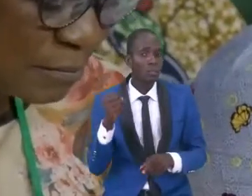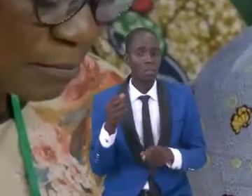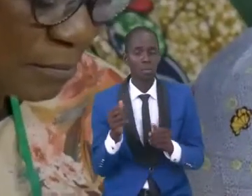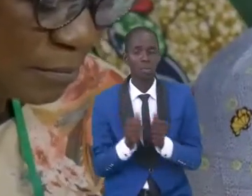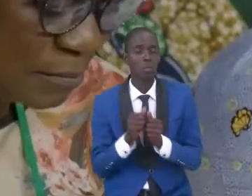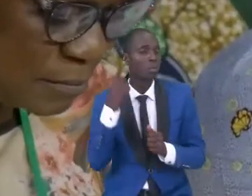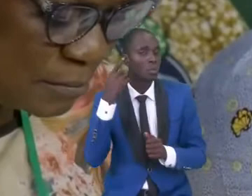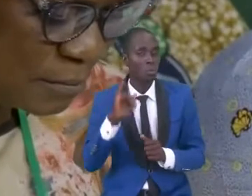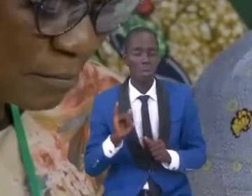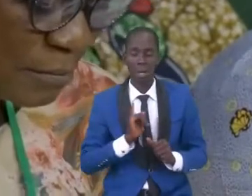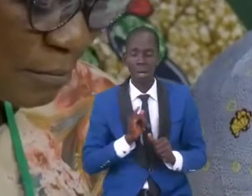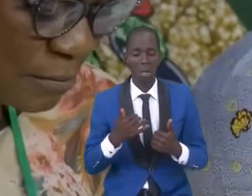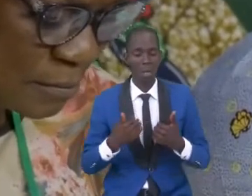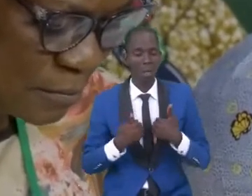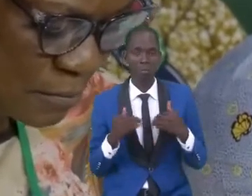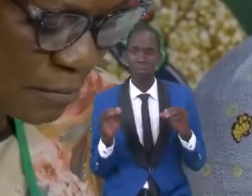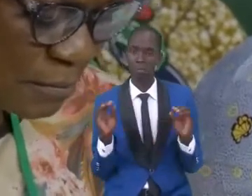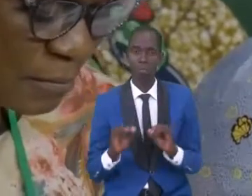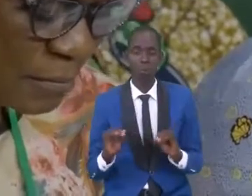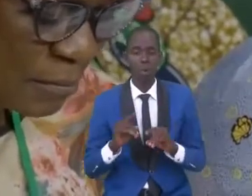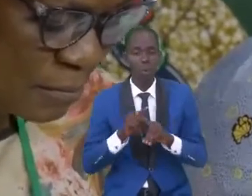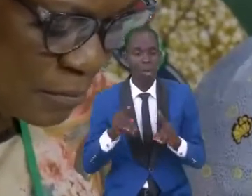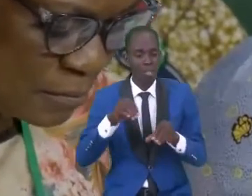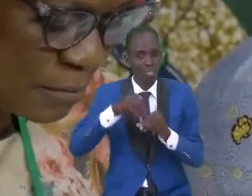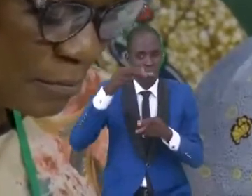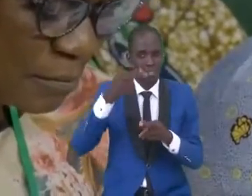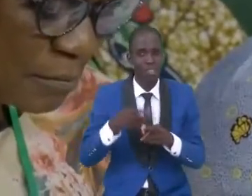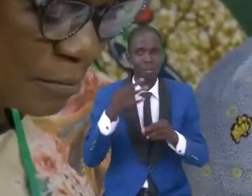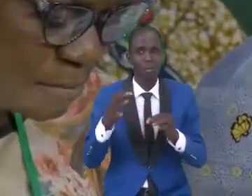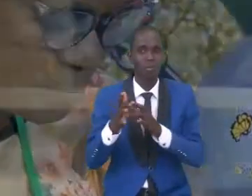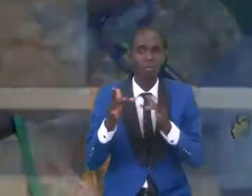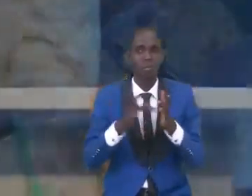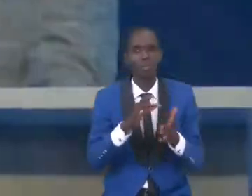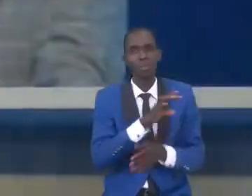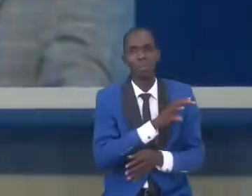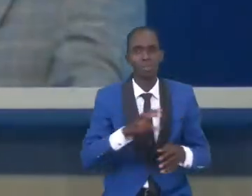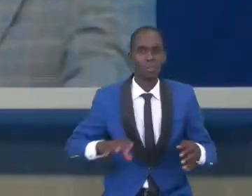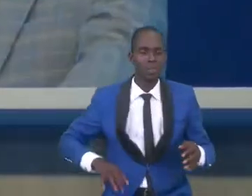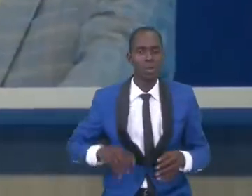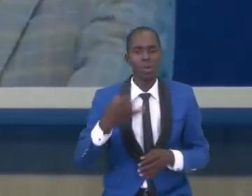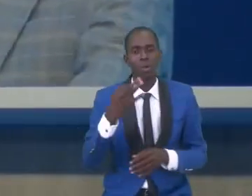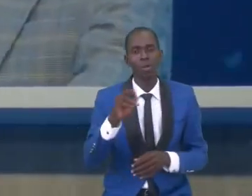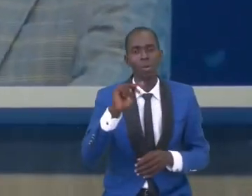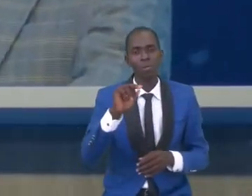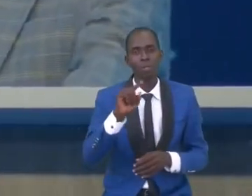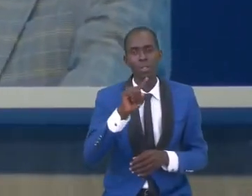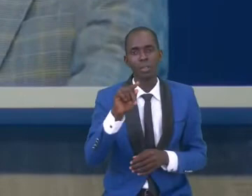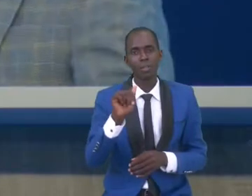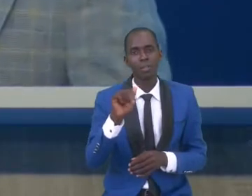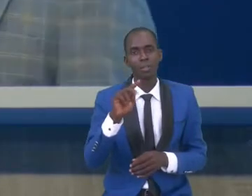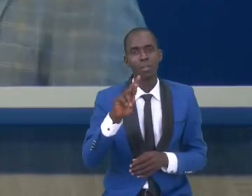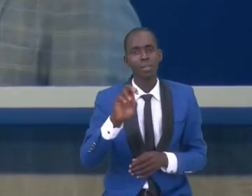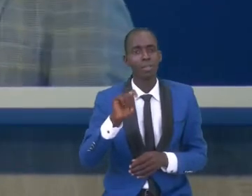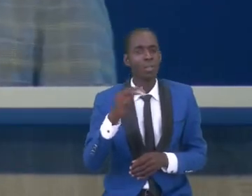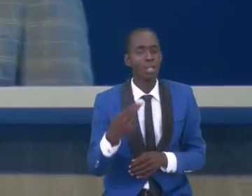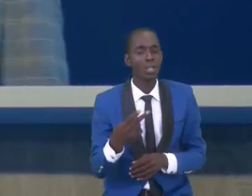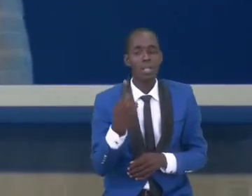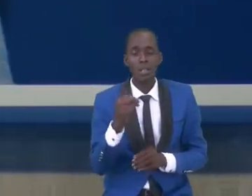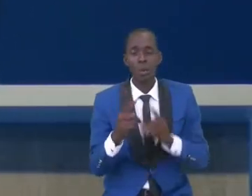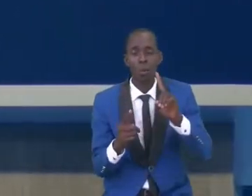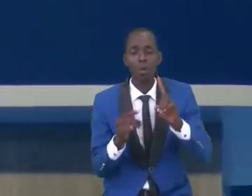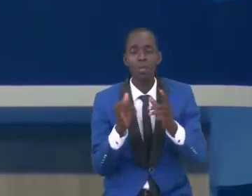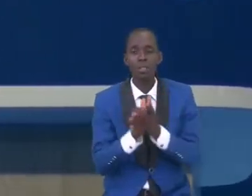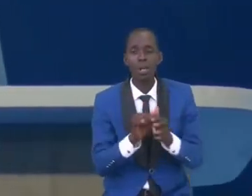none, in the name of Jesus Christ of Nazareth, the one that went